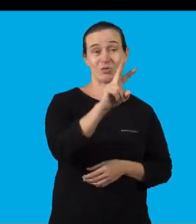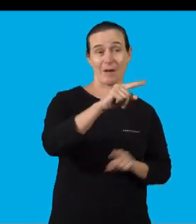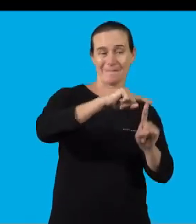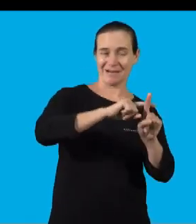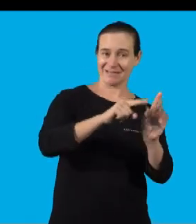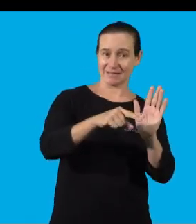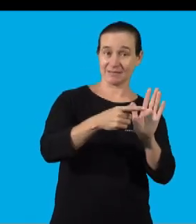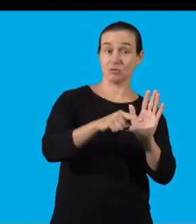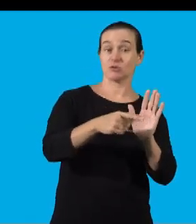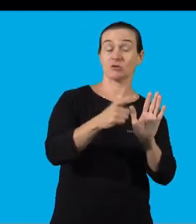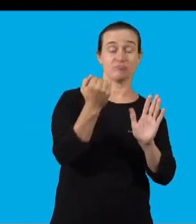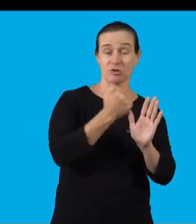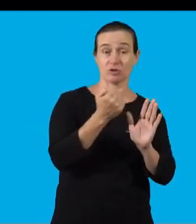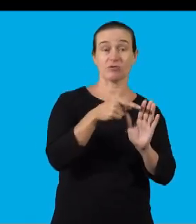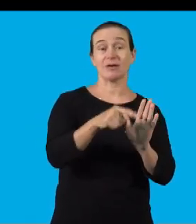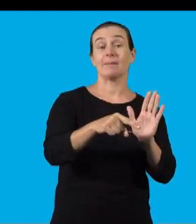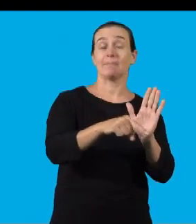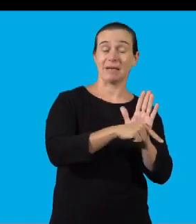squared plus